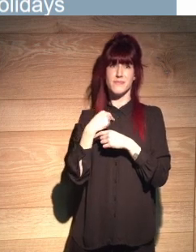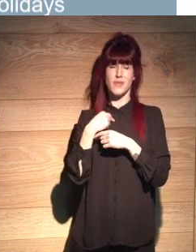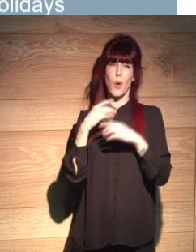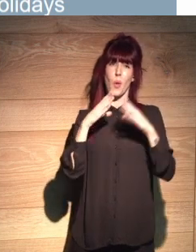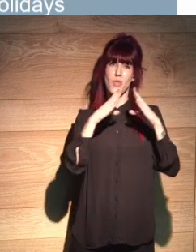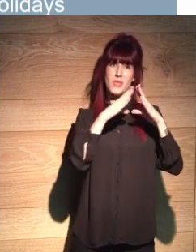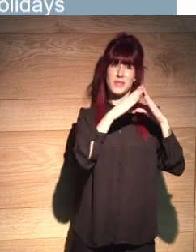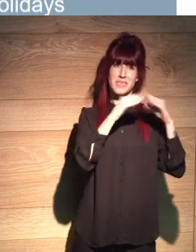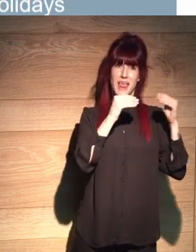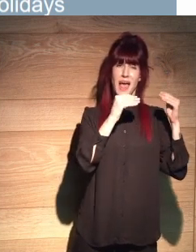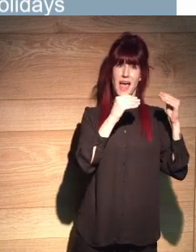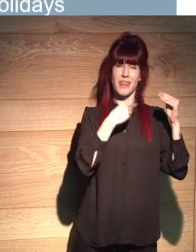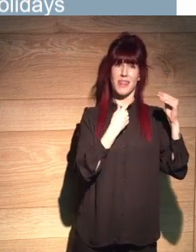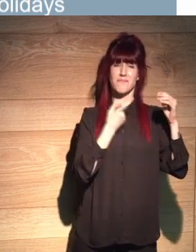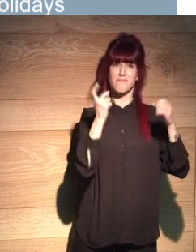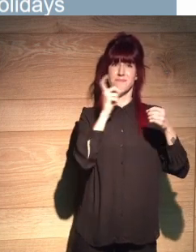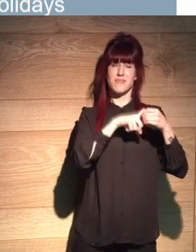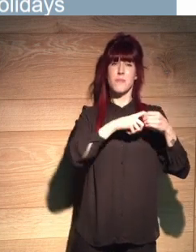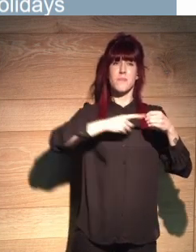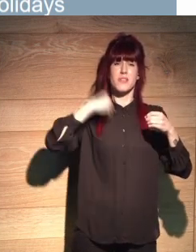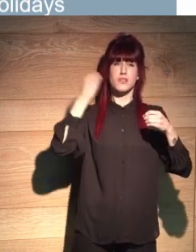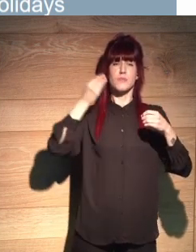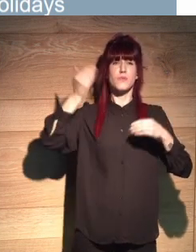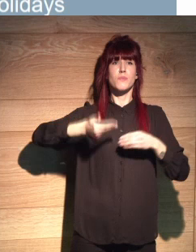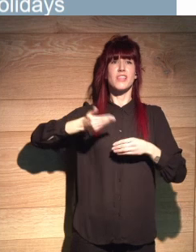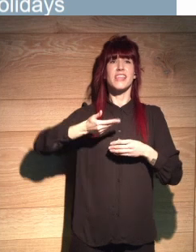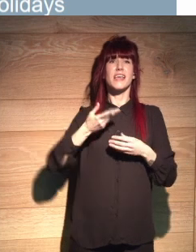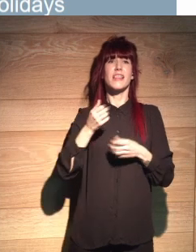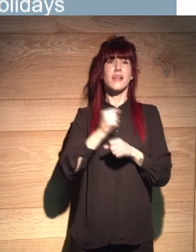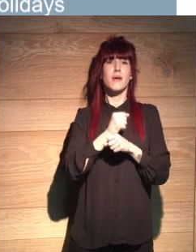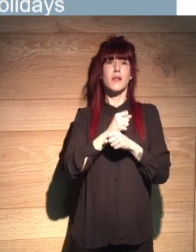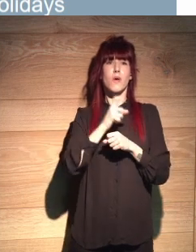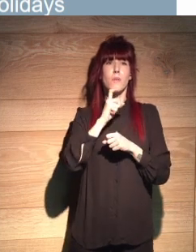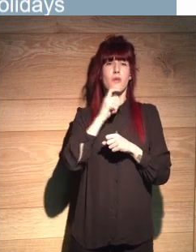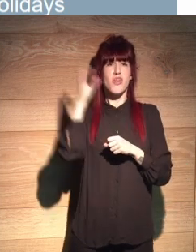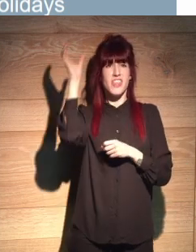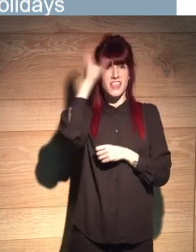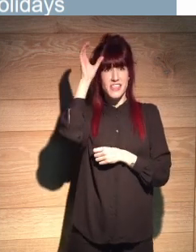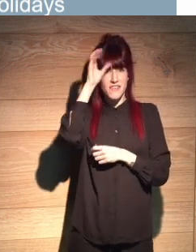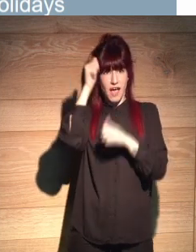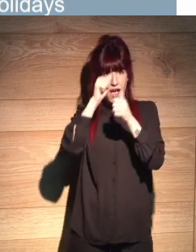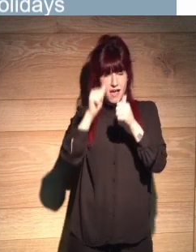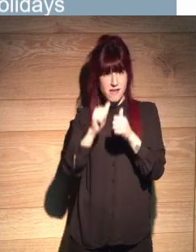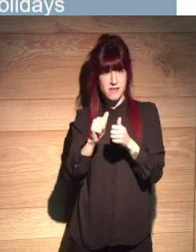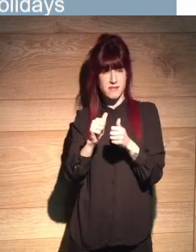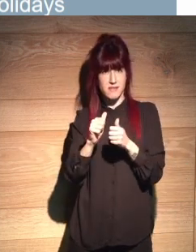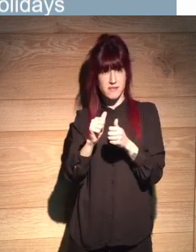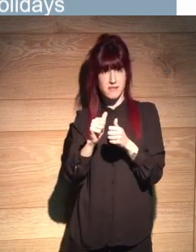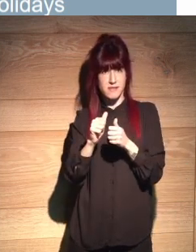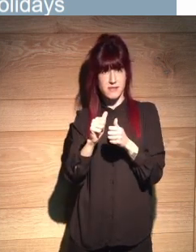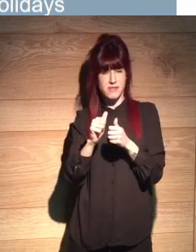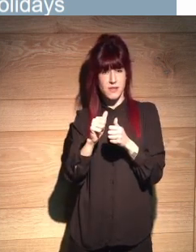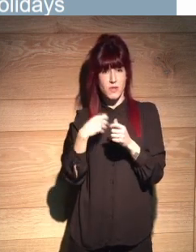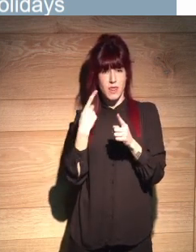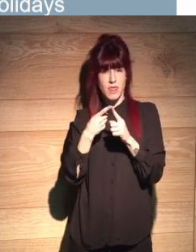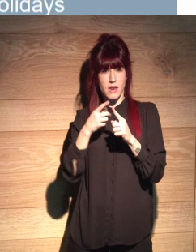very, very important that we work in a scientific manner. We should use scientific